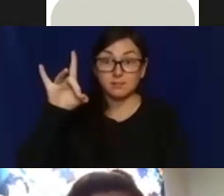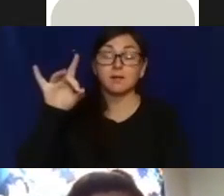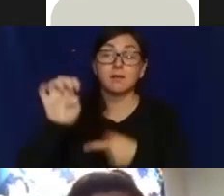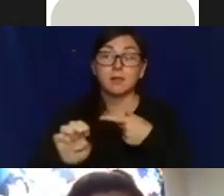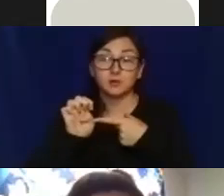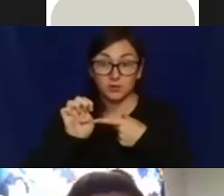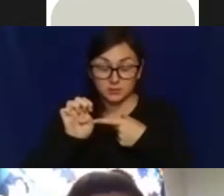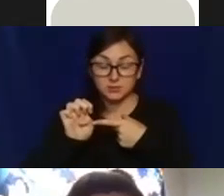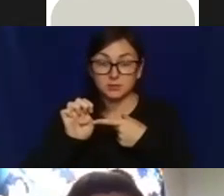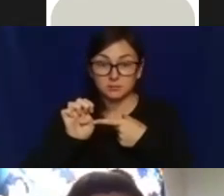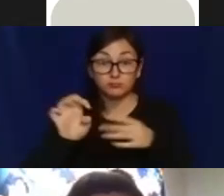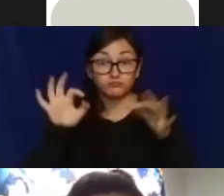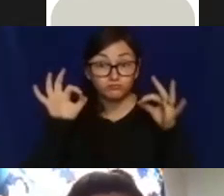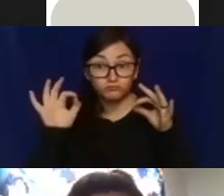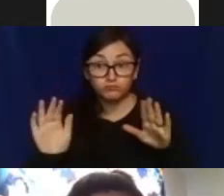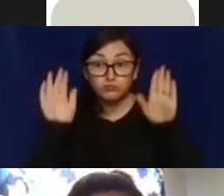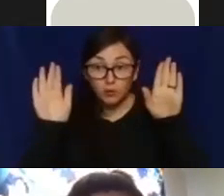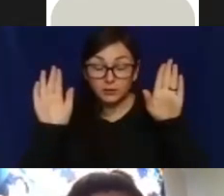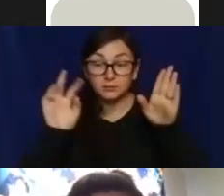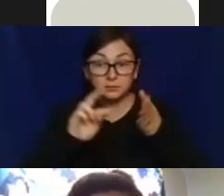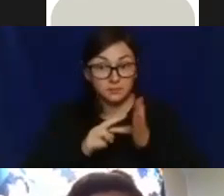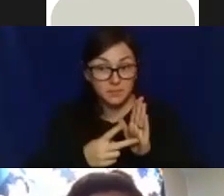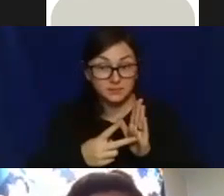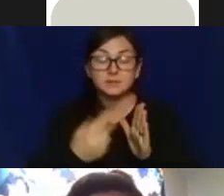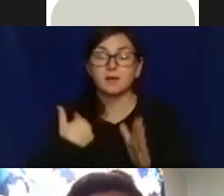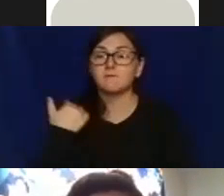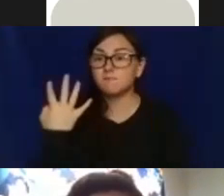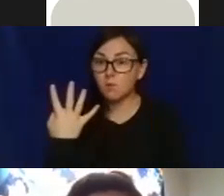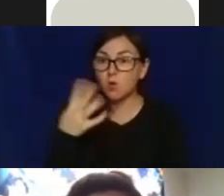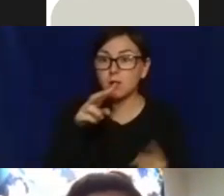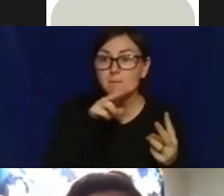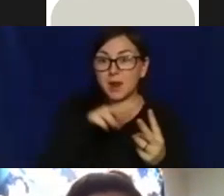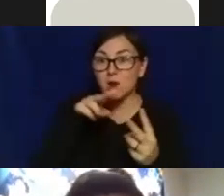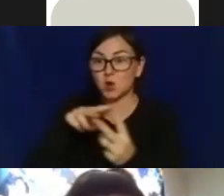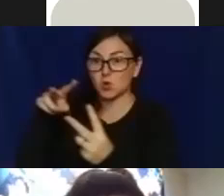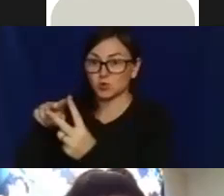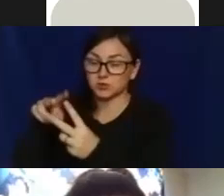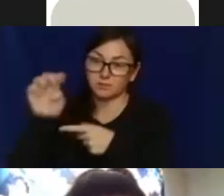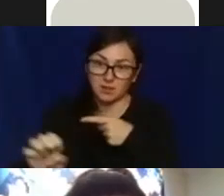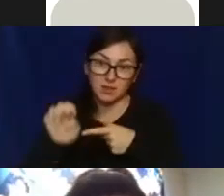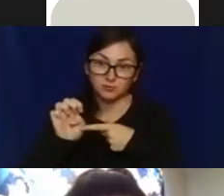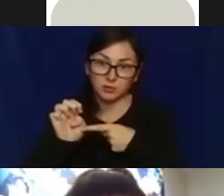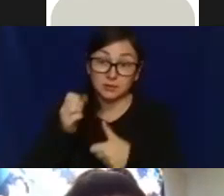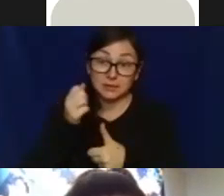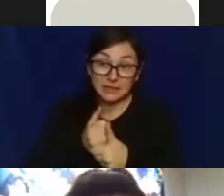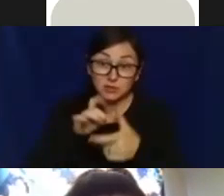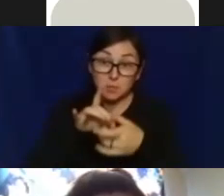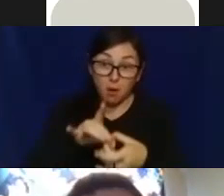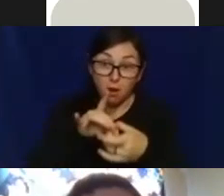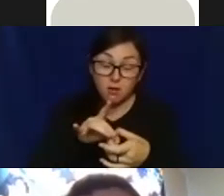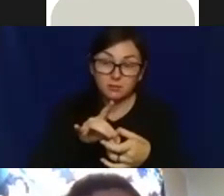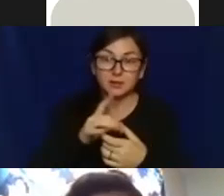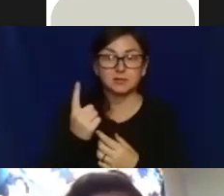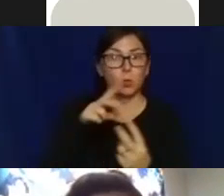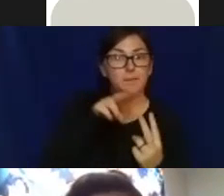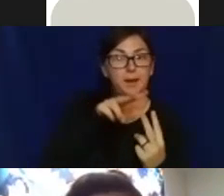4 pairs of electrons, because every bond is a pair. So for me, it's easier